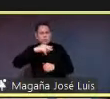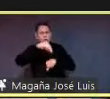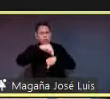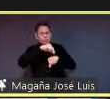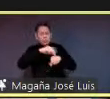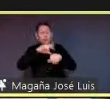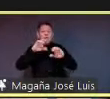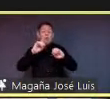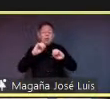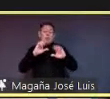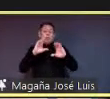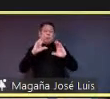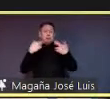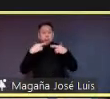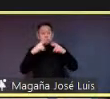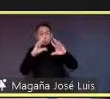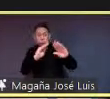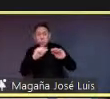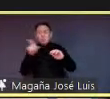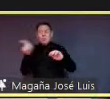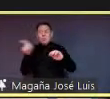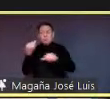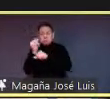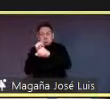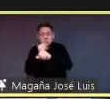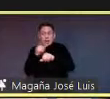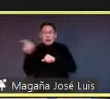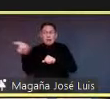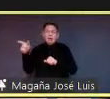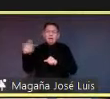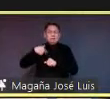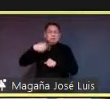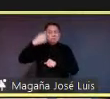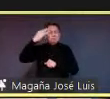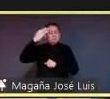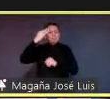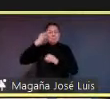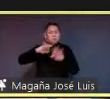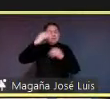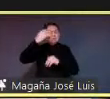both in healthcare and also within the field of research.